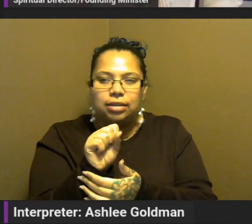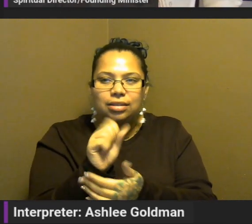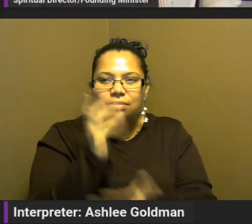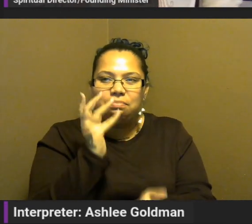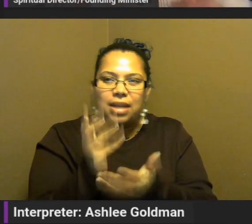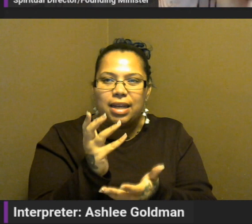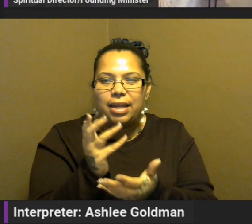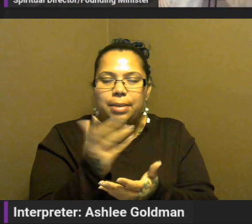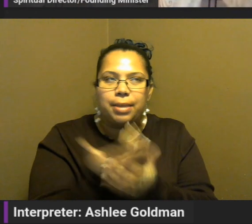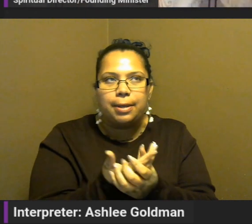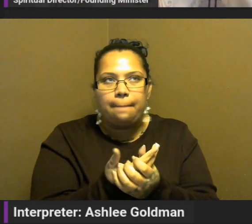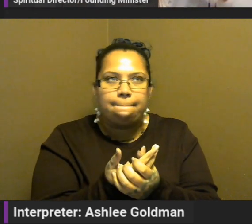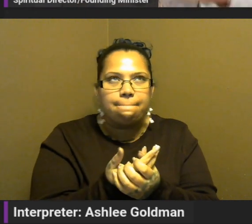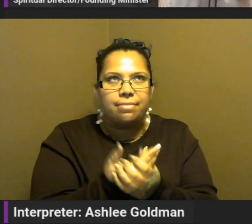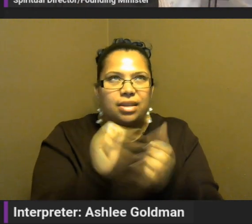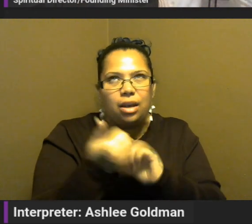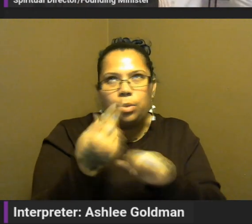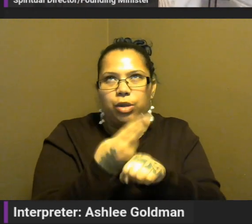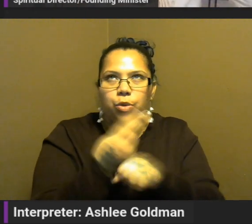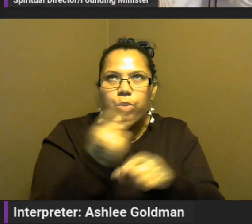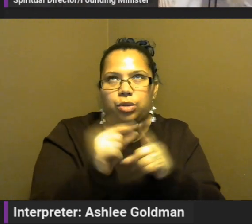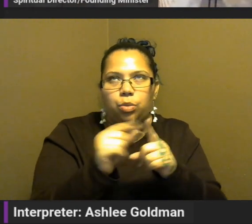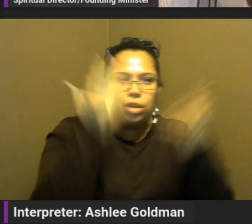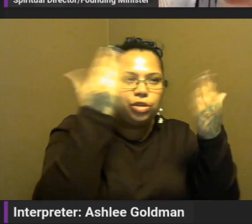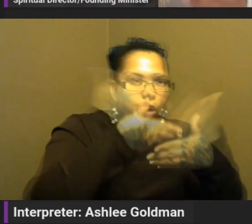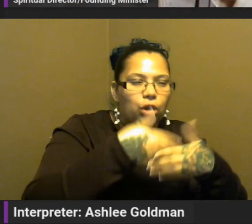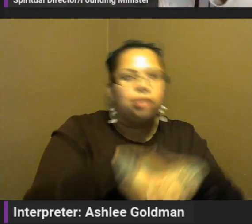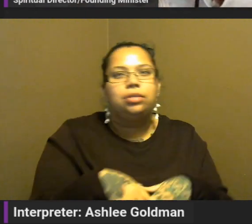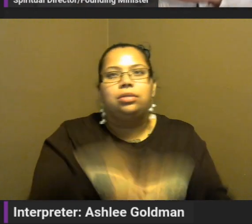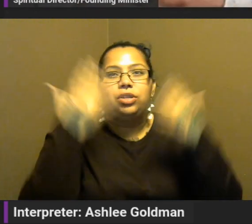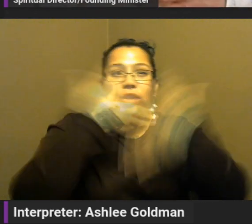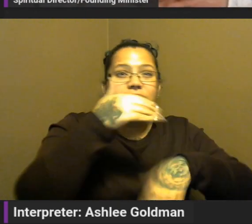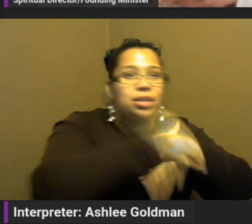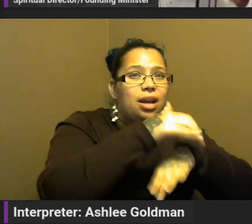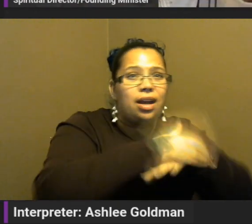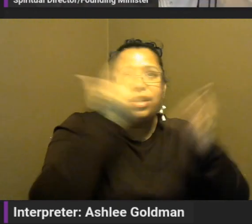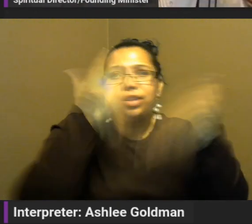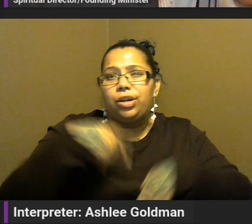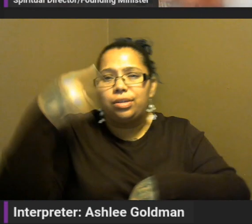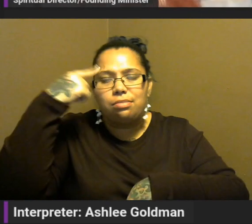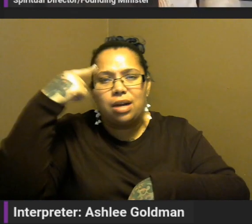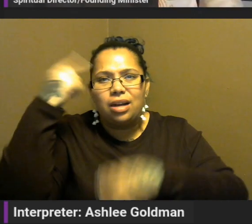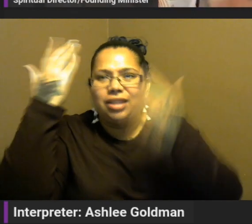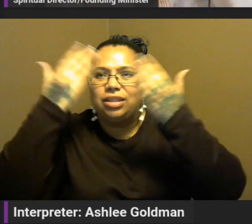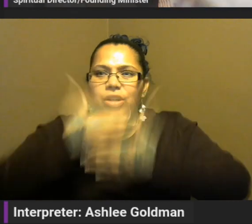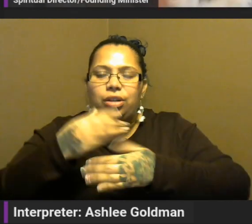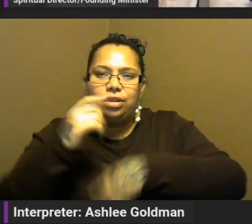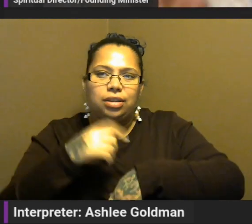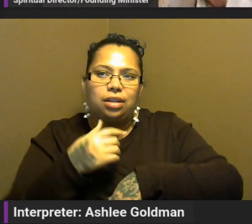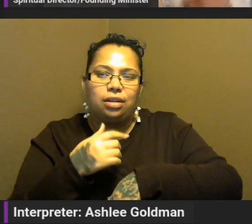whether that's darkness of night, darkness of mind, darkness of skin complexion, darkness of